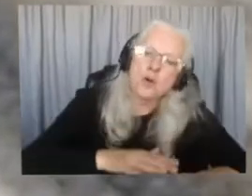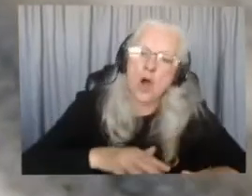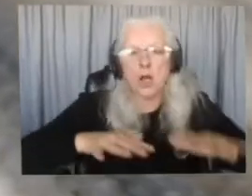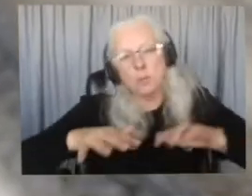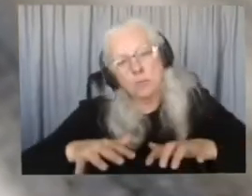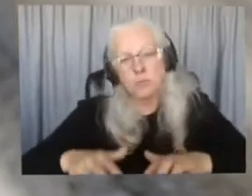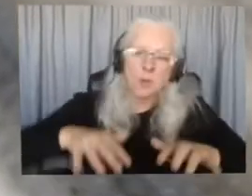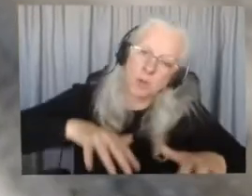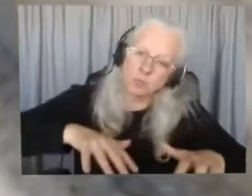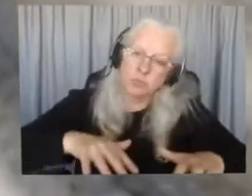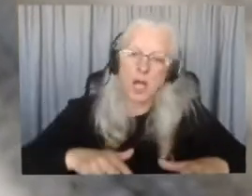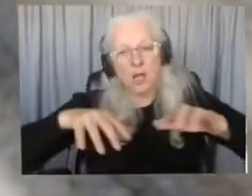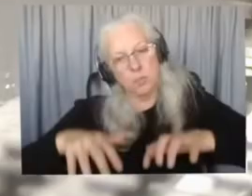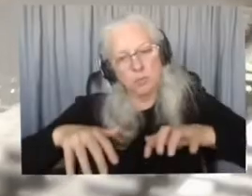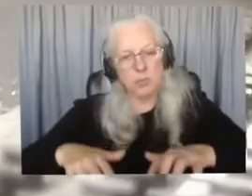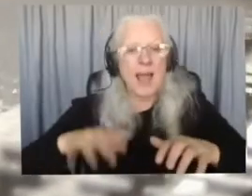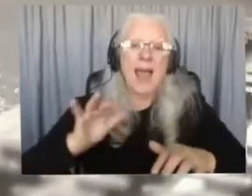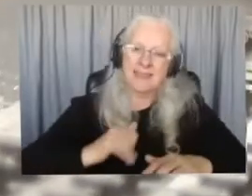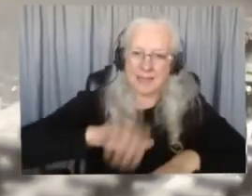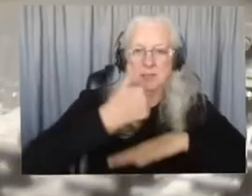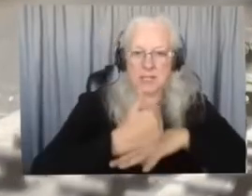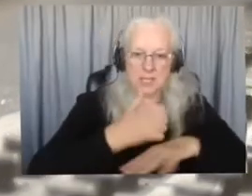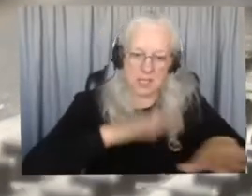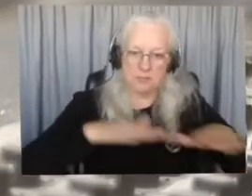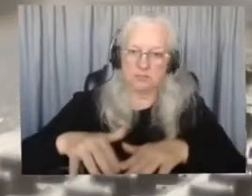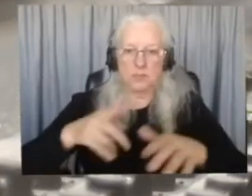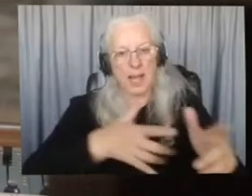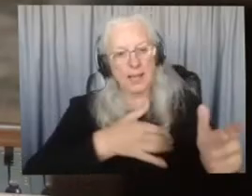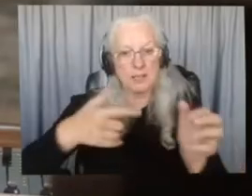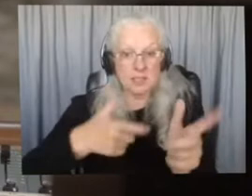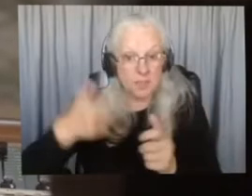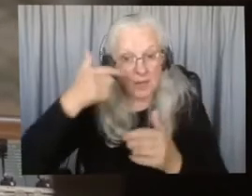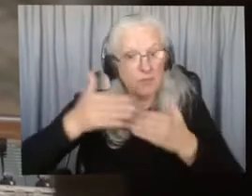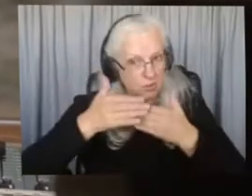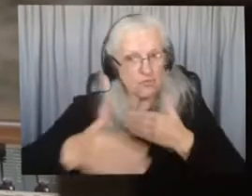set the tone and the speed for the rest of the song.